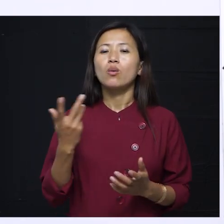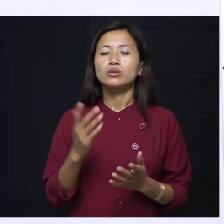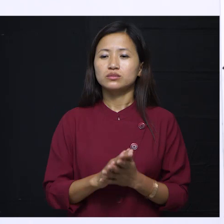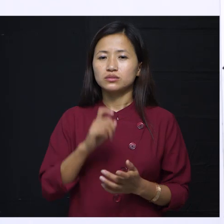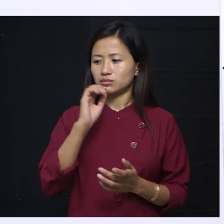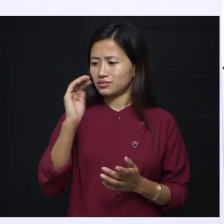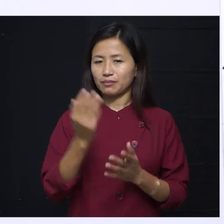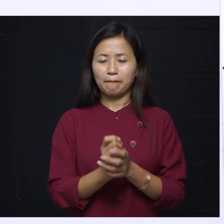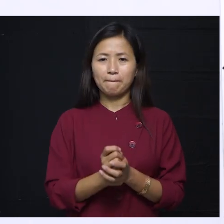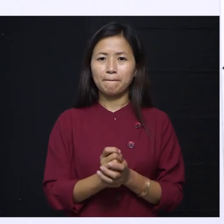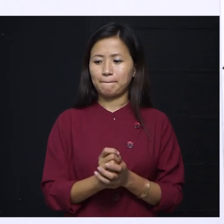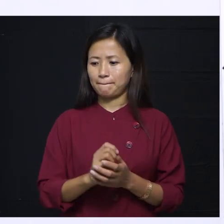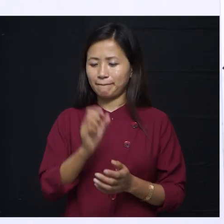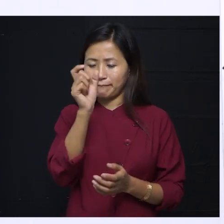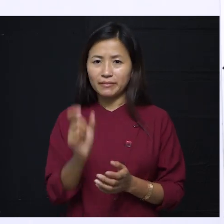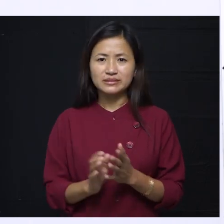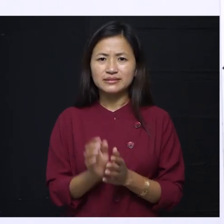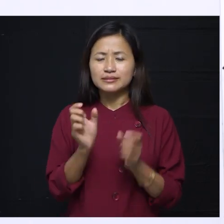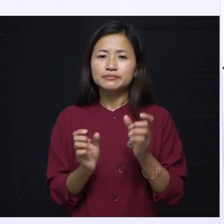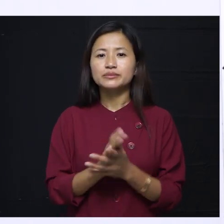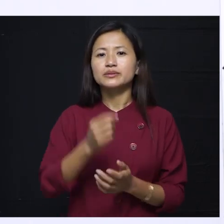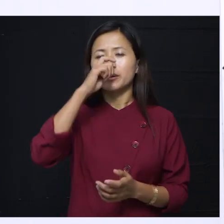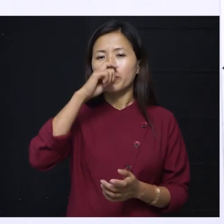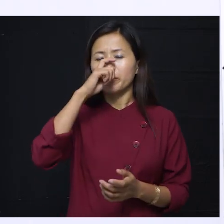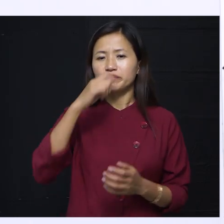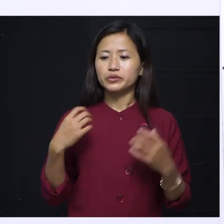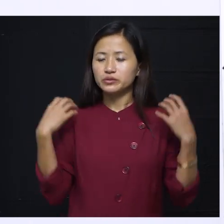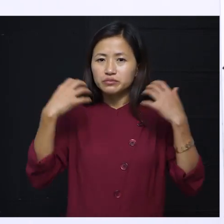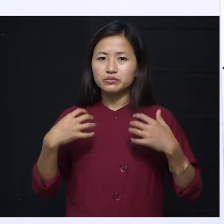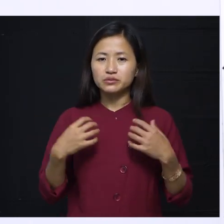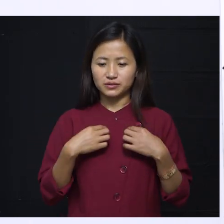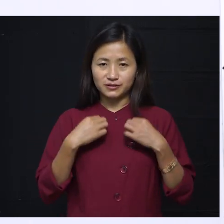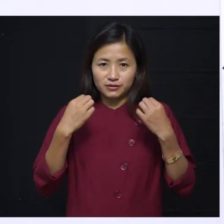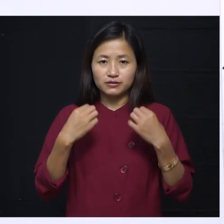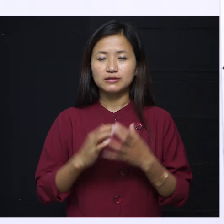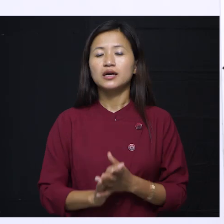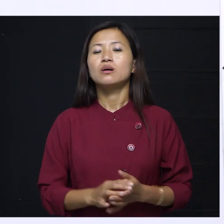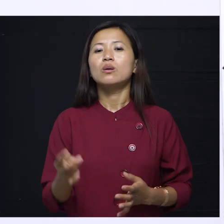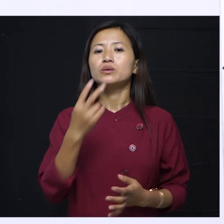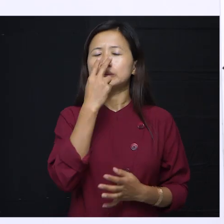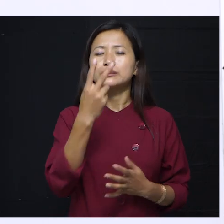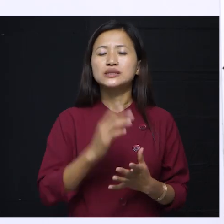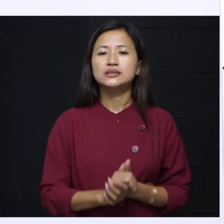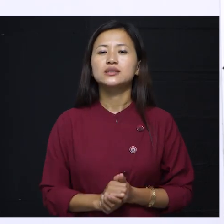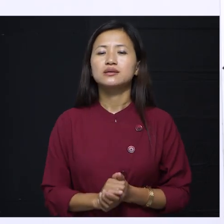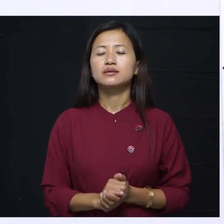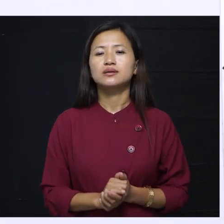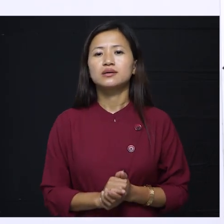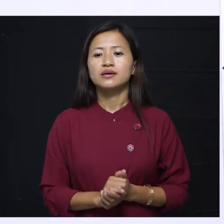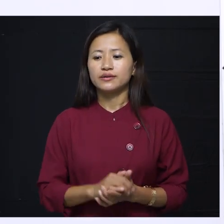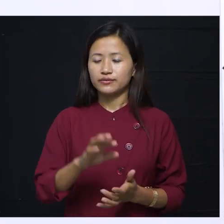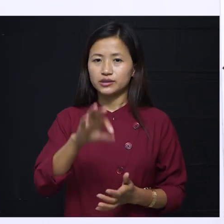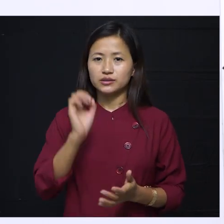blue shirt, you may say blue shirt fellow, if you don't know the name, or maybe you see, maybe